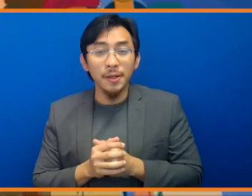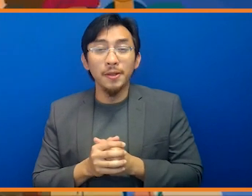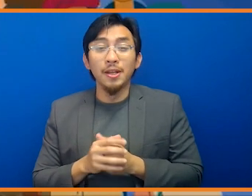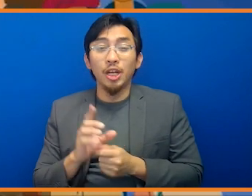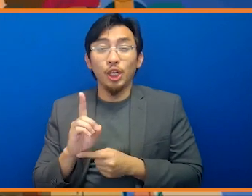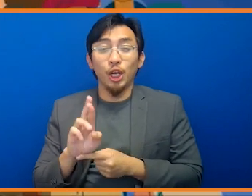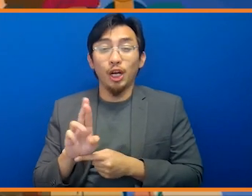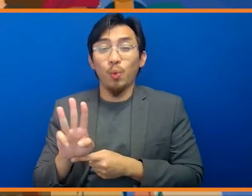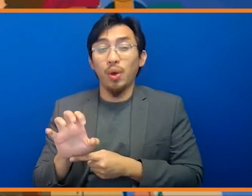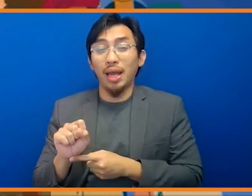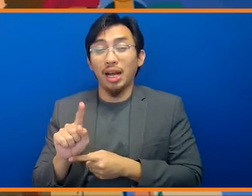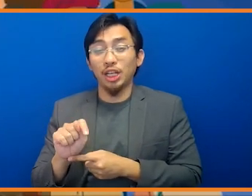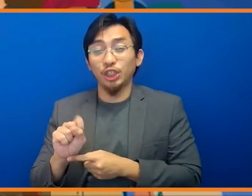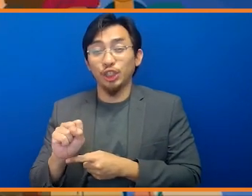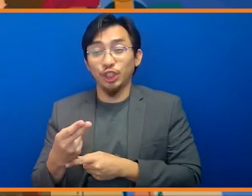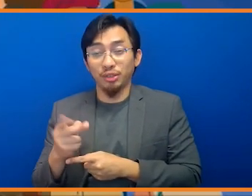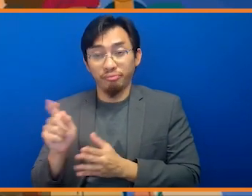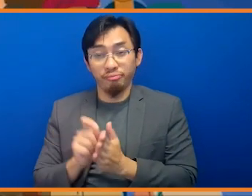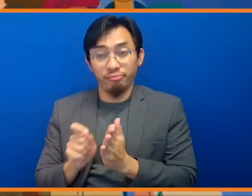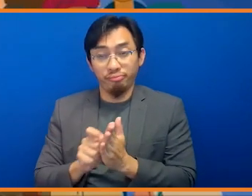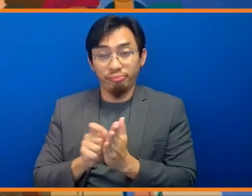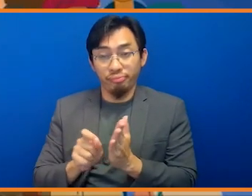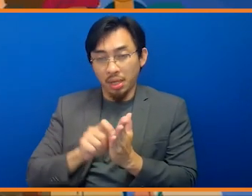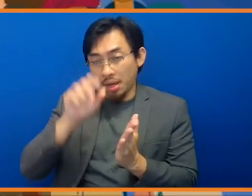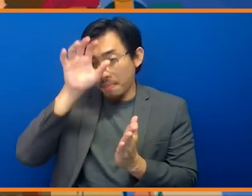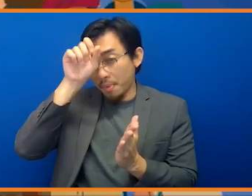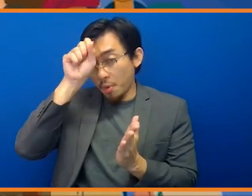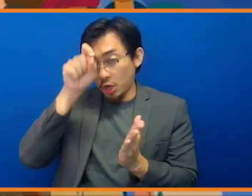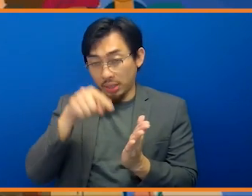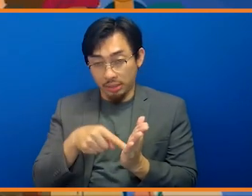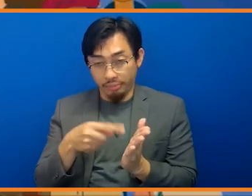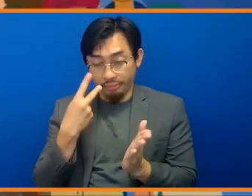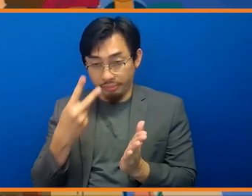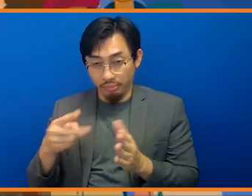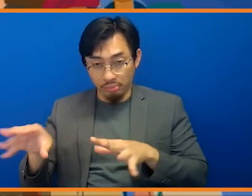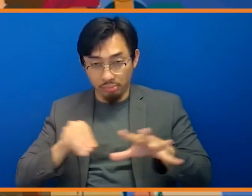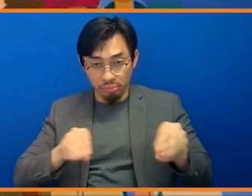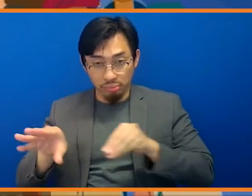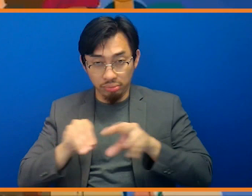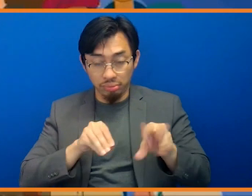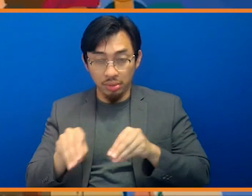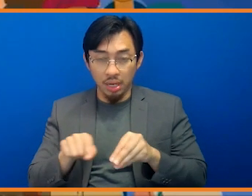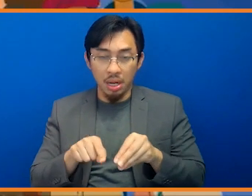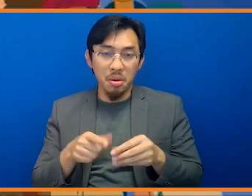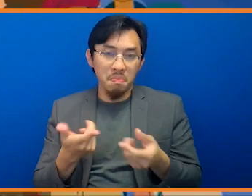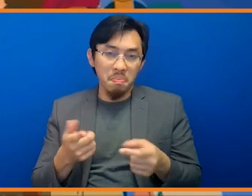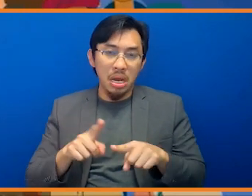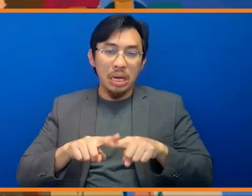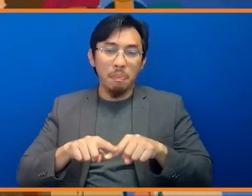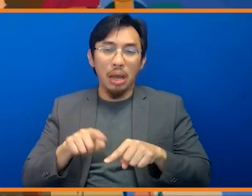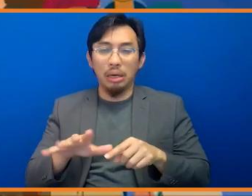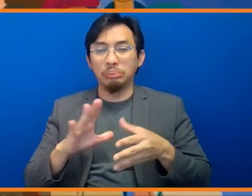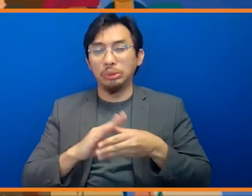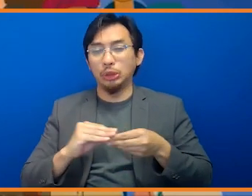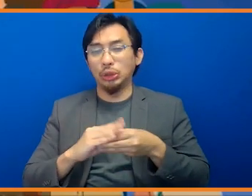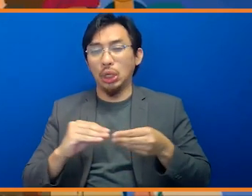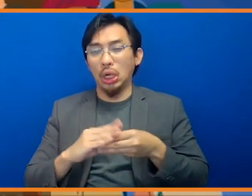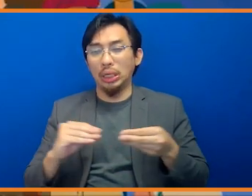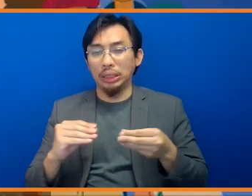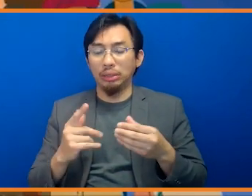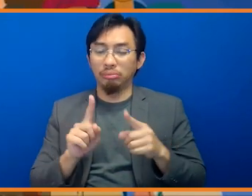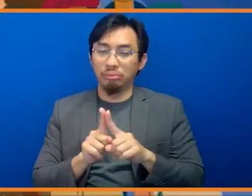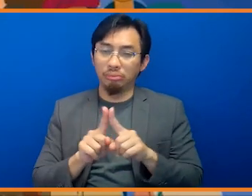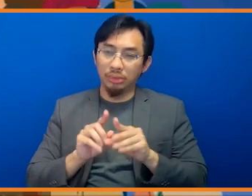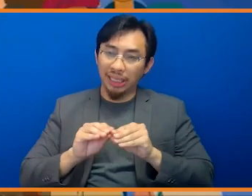Dr. Watch notes that collective memory seems to depend largely on narratives with a